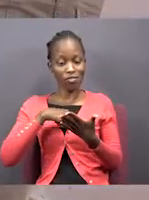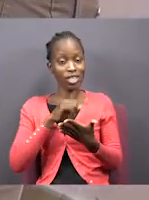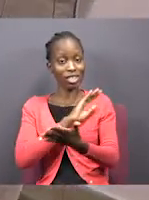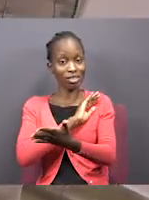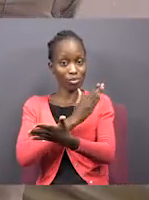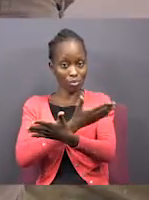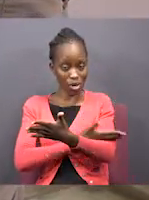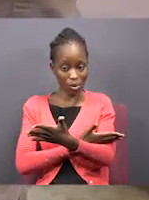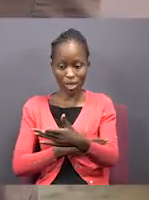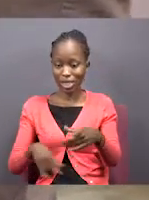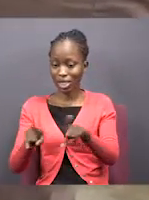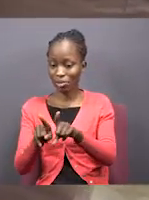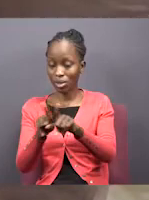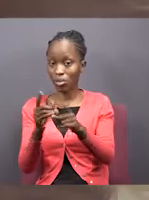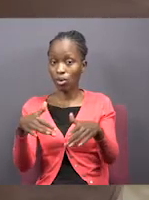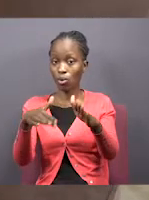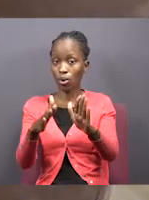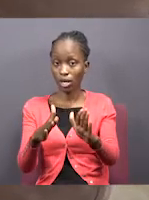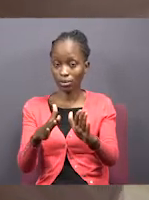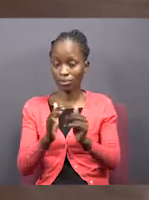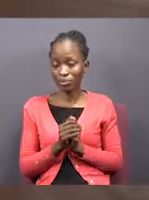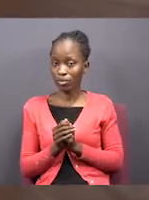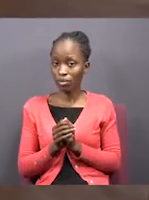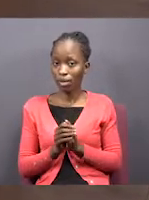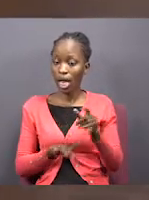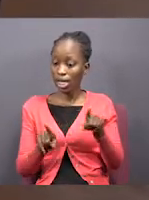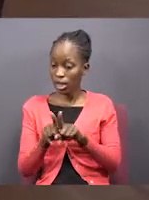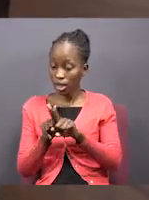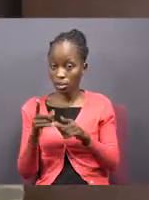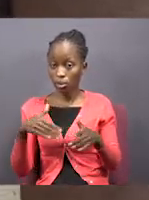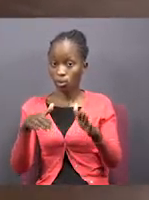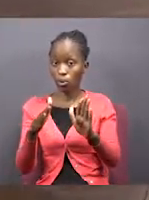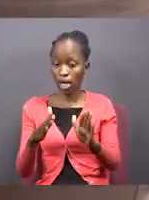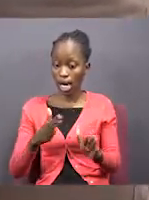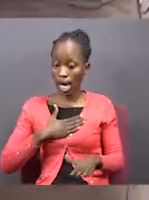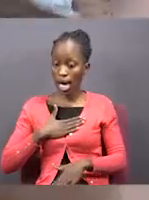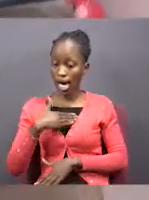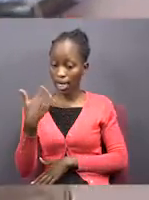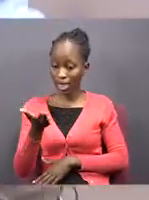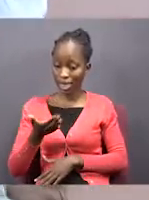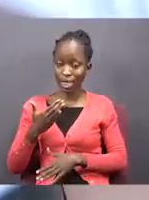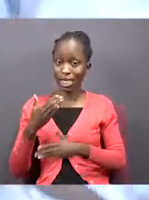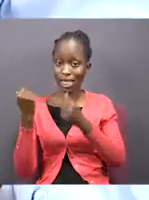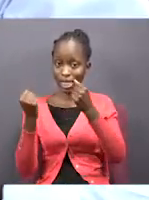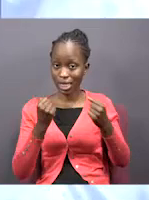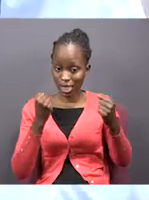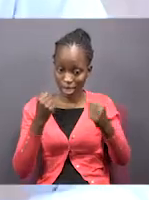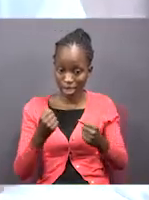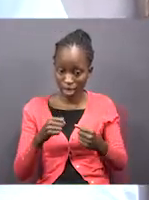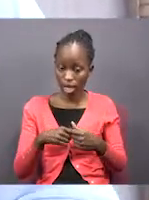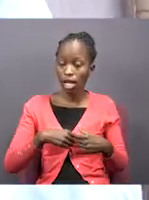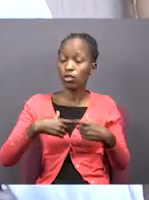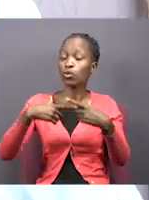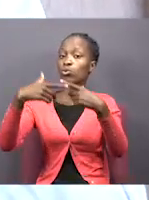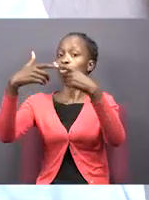get all the way to this level, going through each step, going through